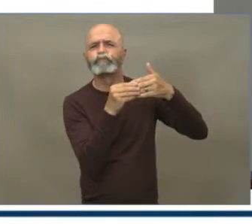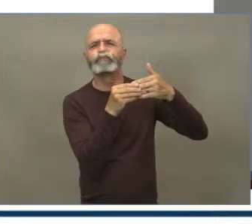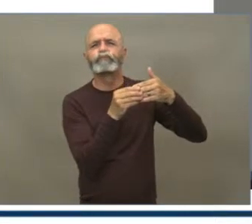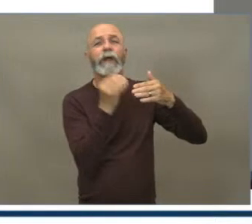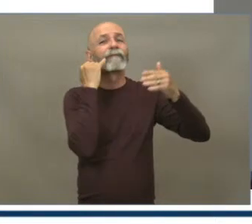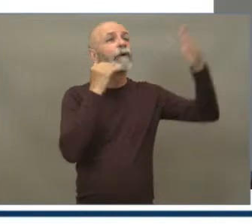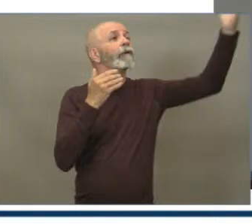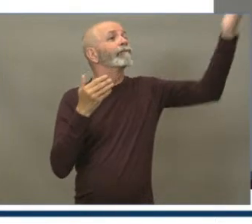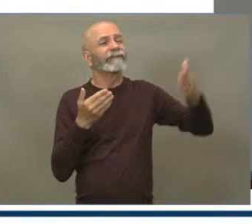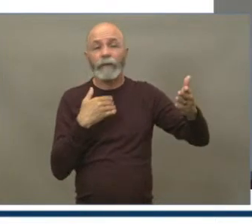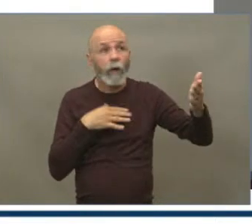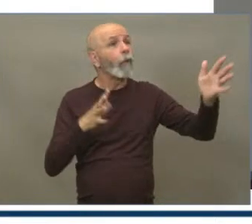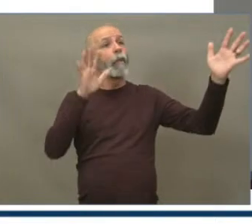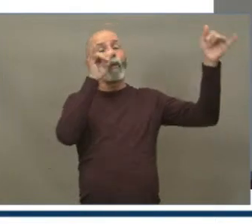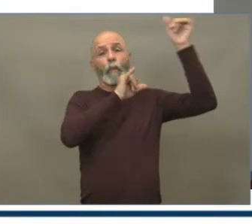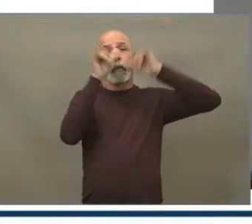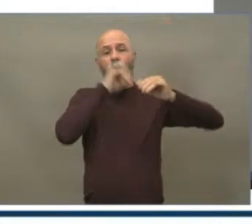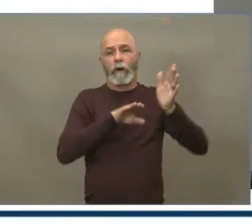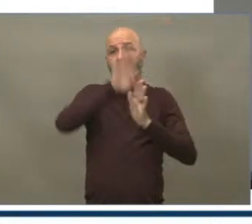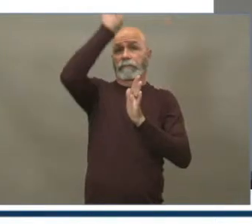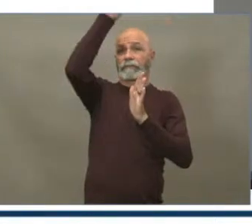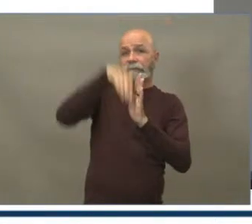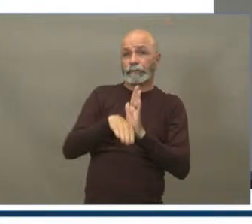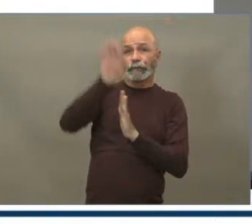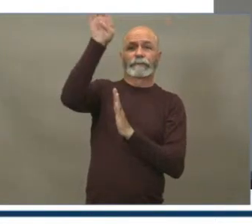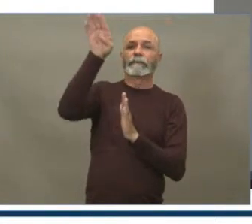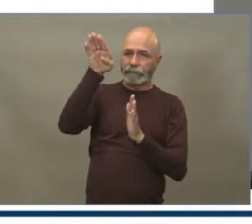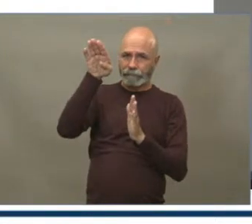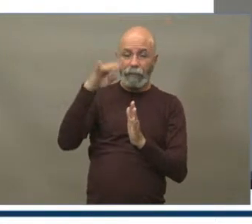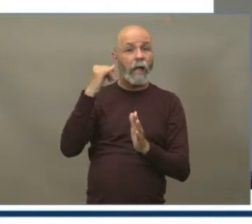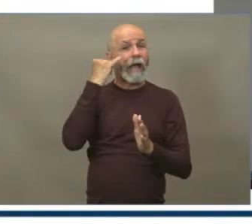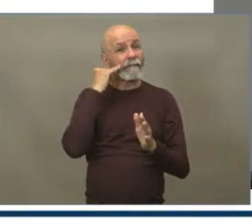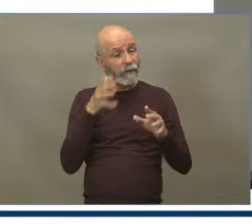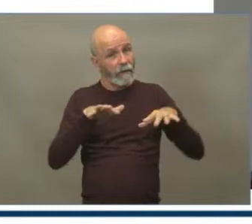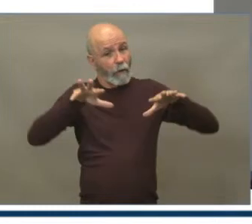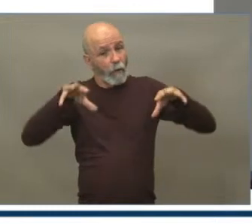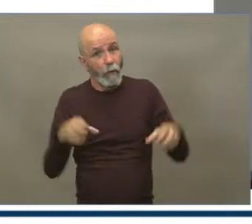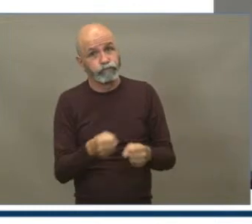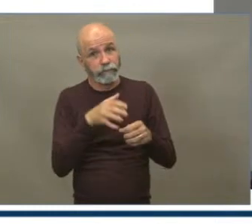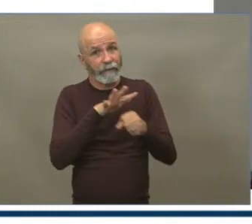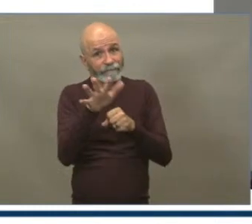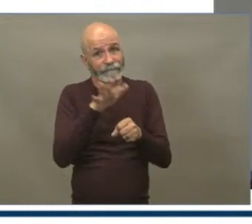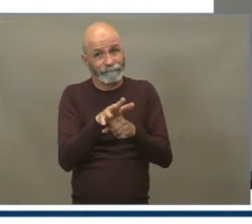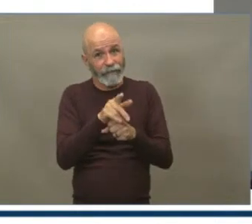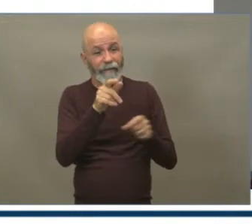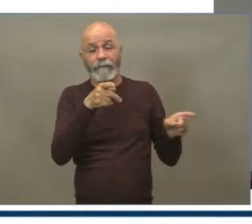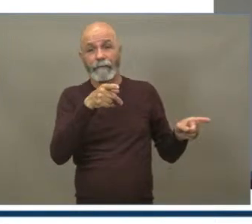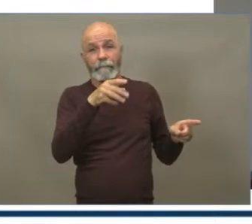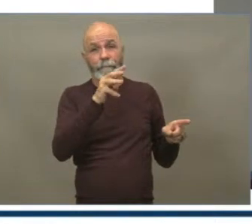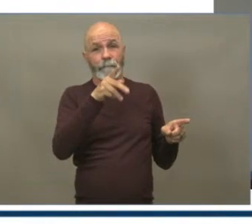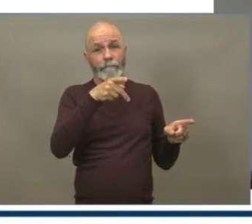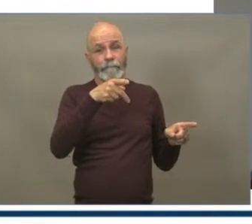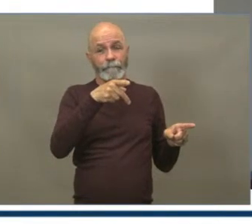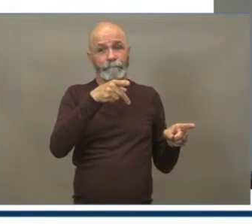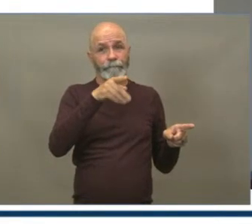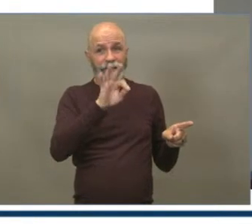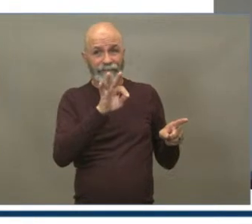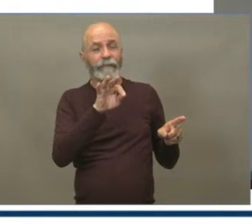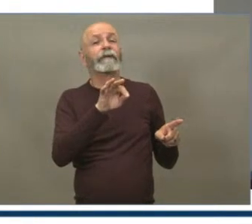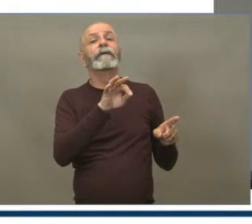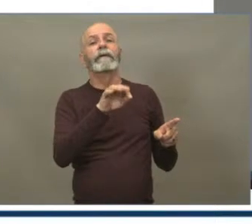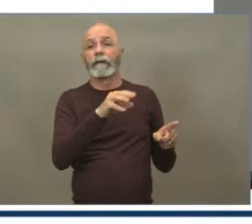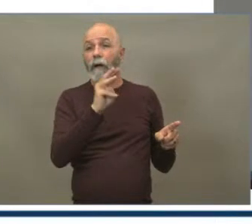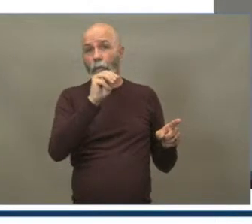confirmation of there is available of AstraZeneca vaccine, we'll have the discussion about making that decision. But we have absolutely